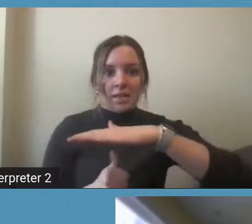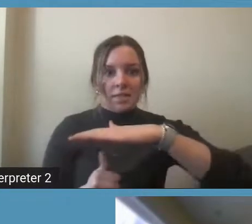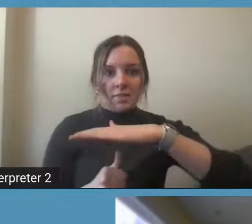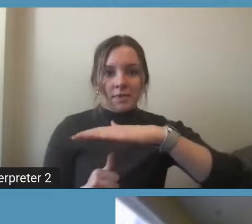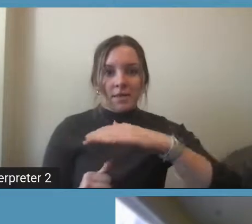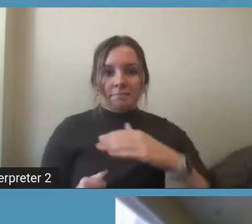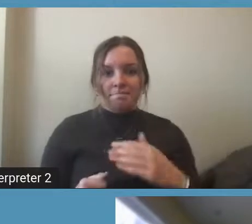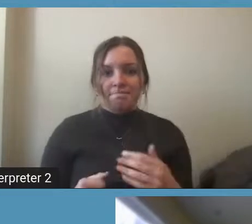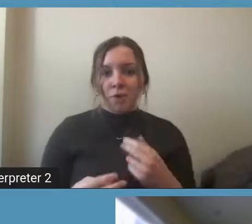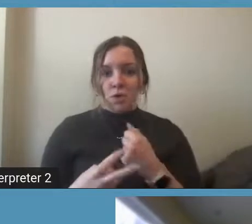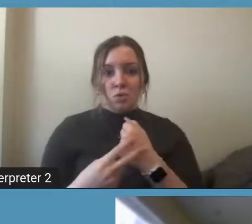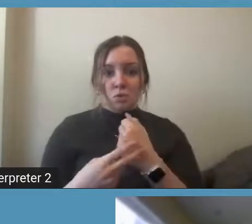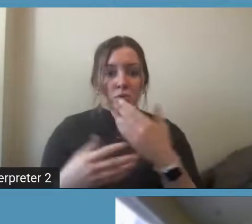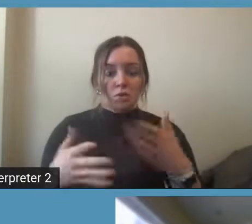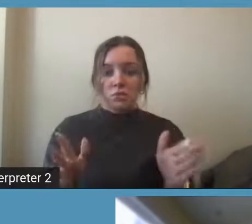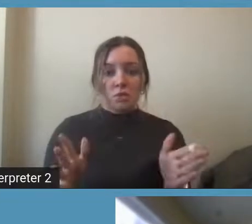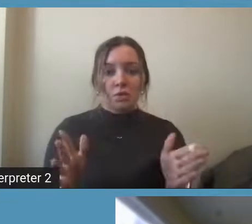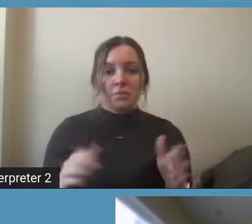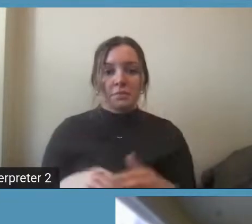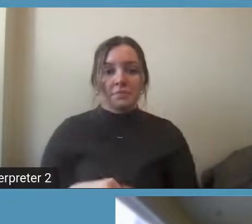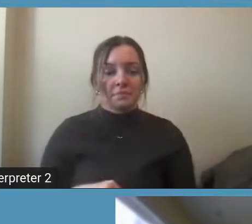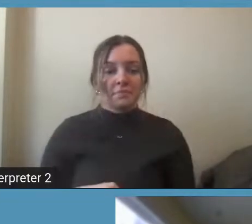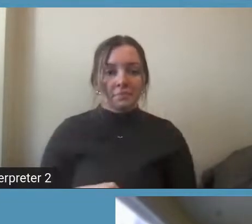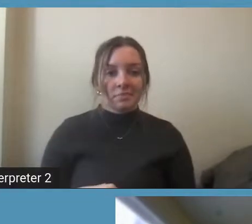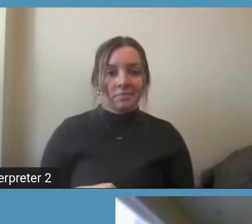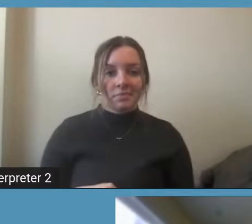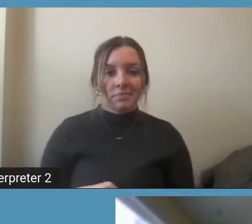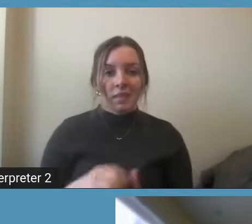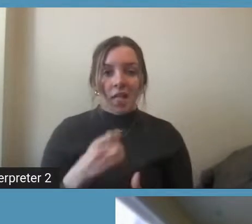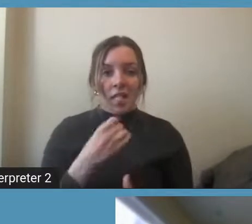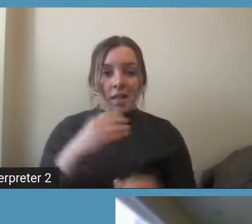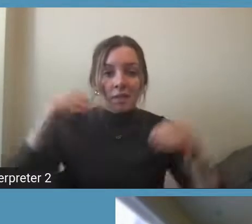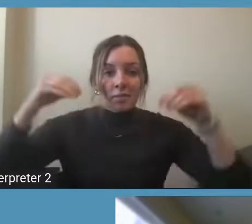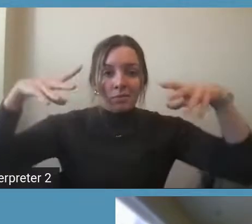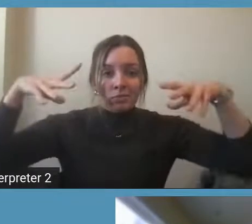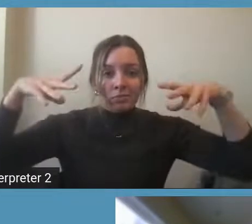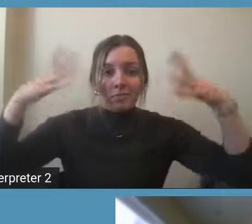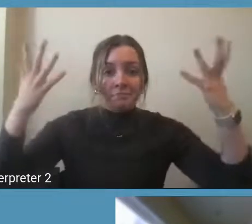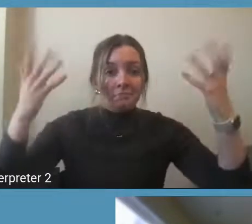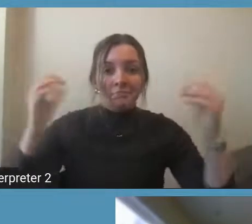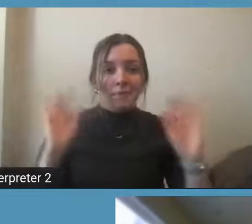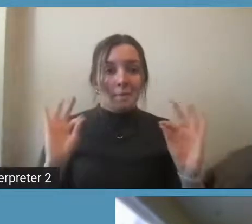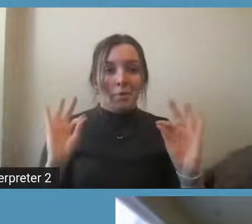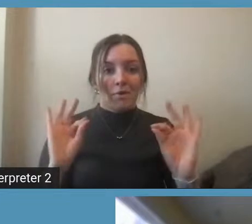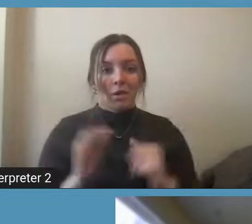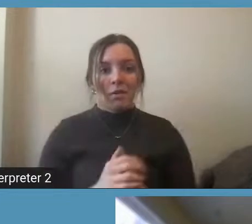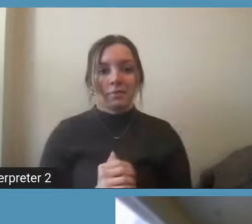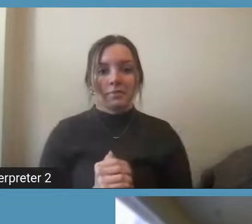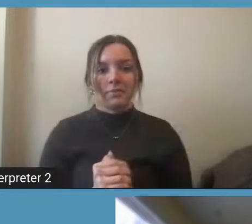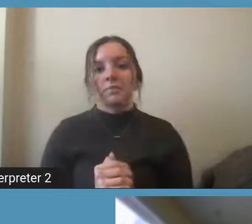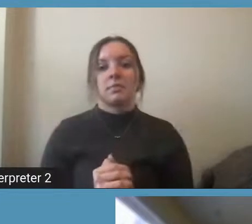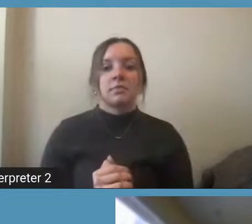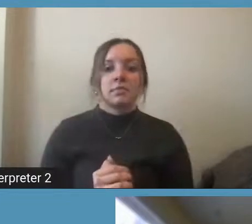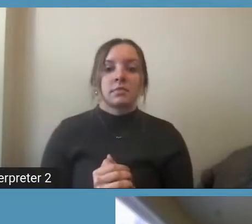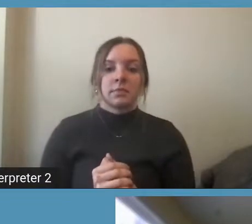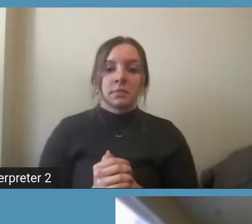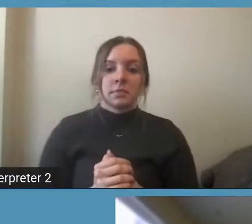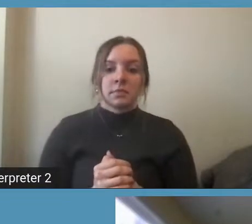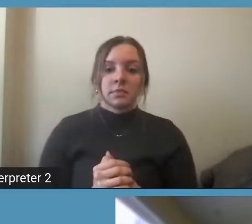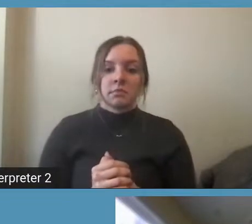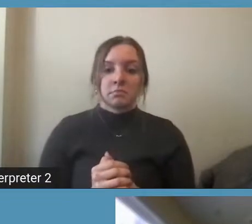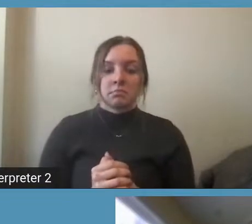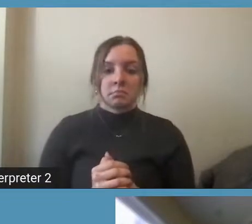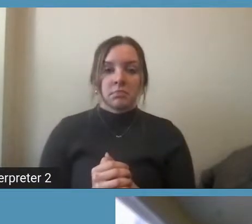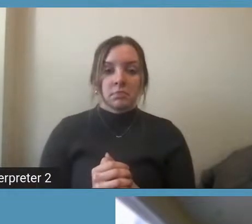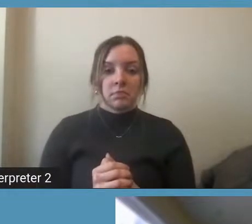set it up there. It was perfect. We could turn the lights out. We didn't have to. We do scan in situ often. We scanned the Wax